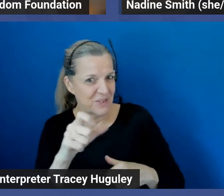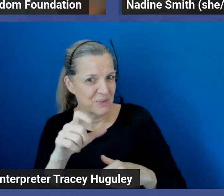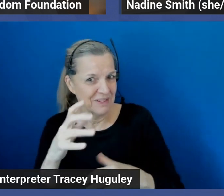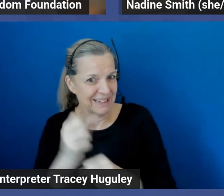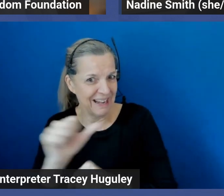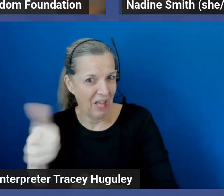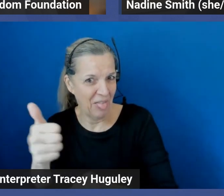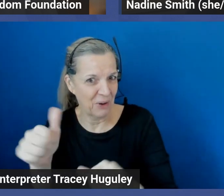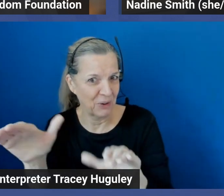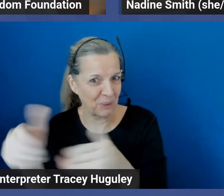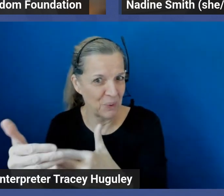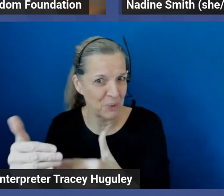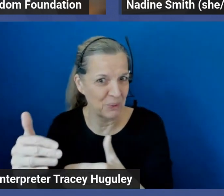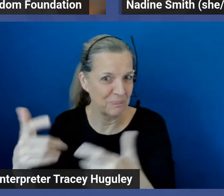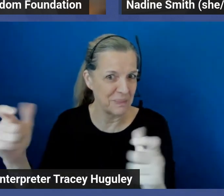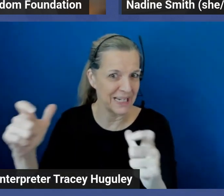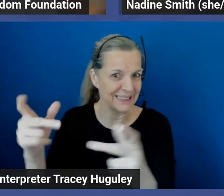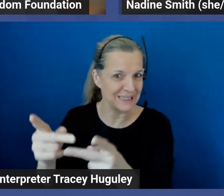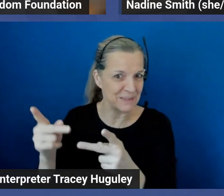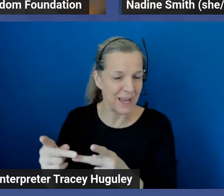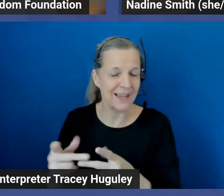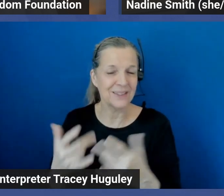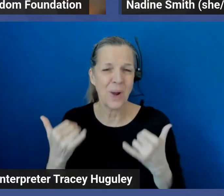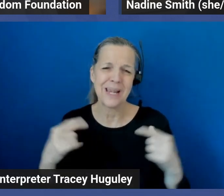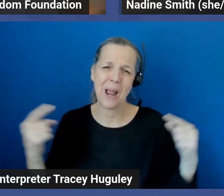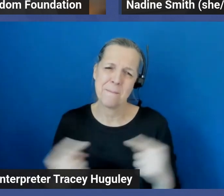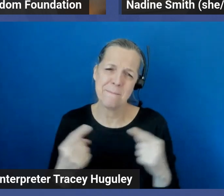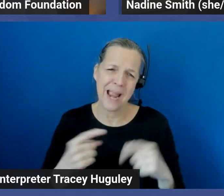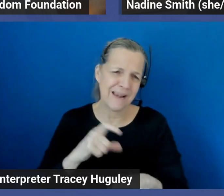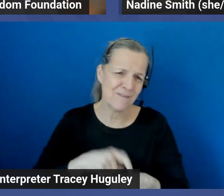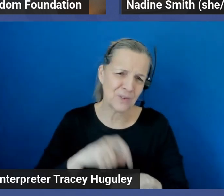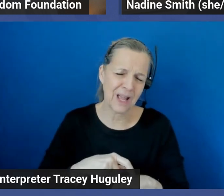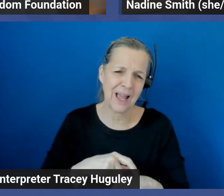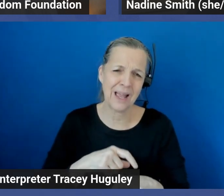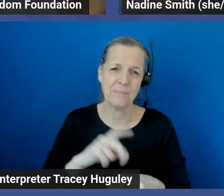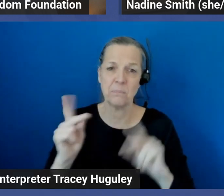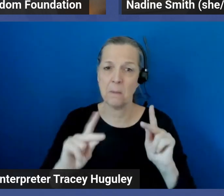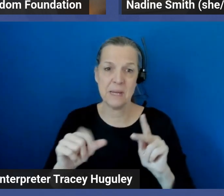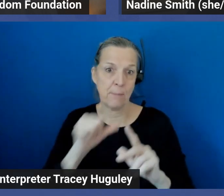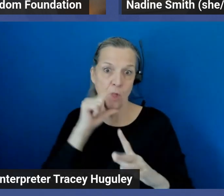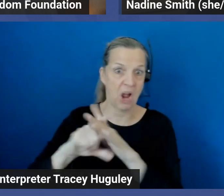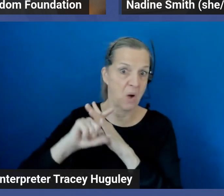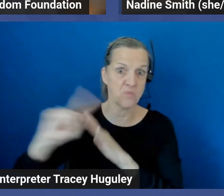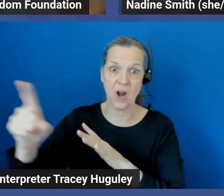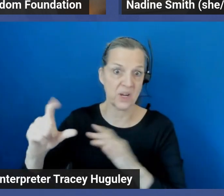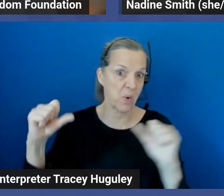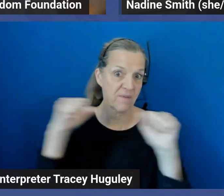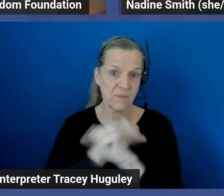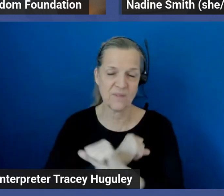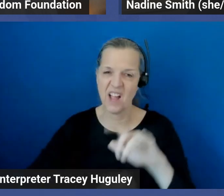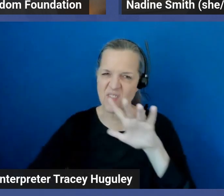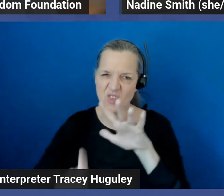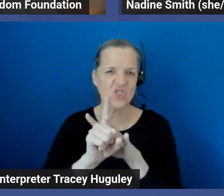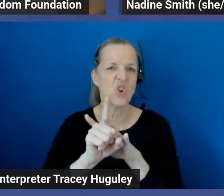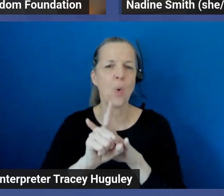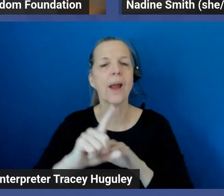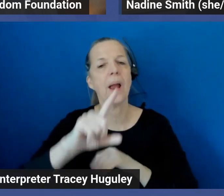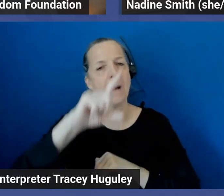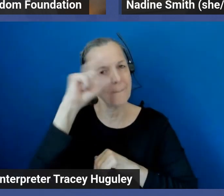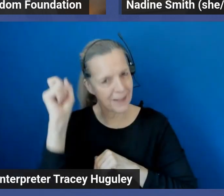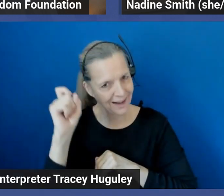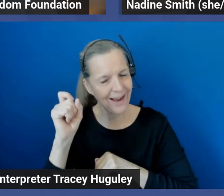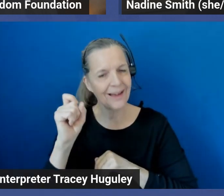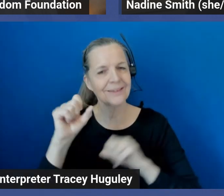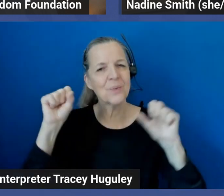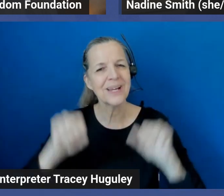people, as painful as these times are not running away from the fight. They're showing up, and I think it's because